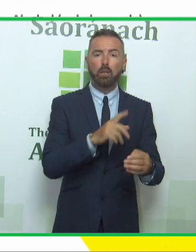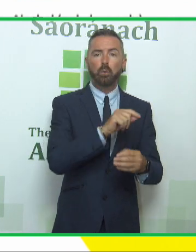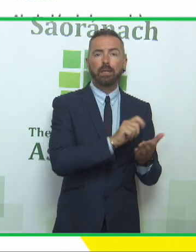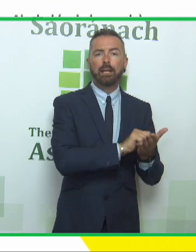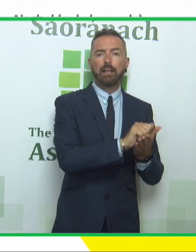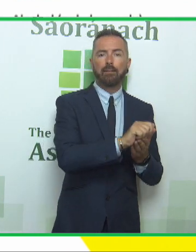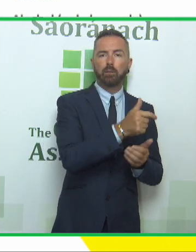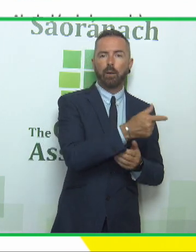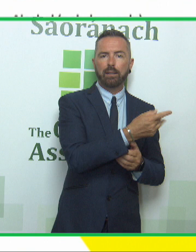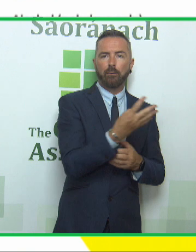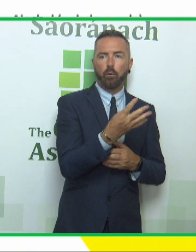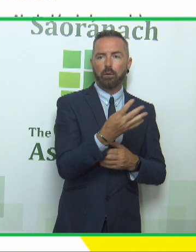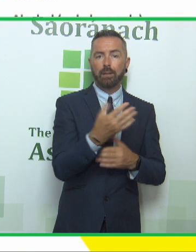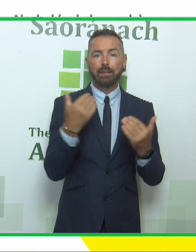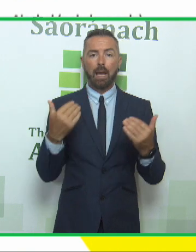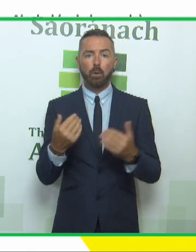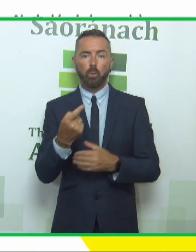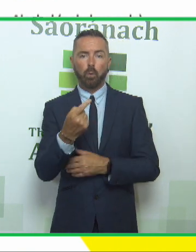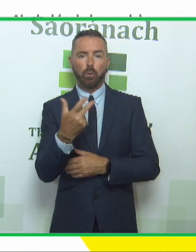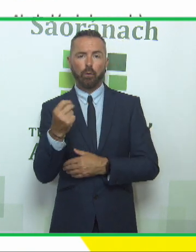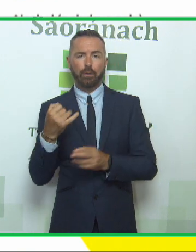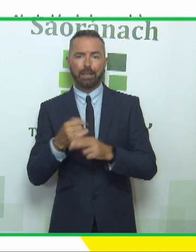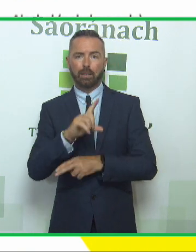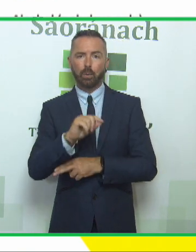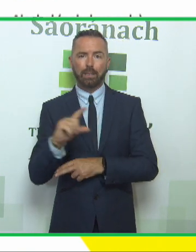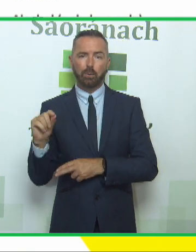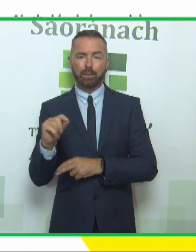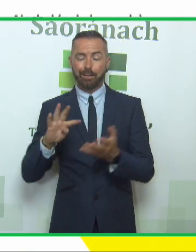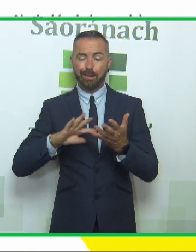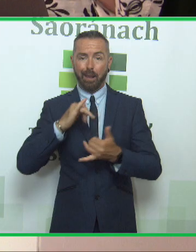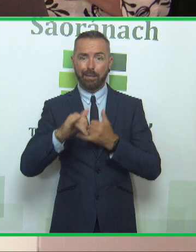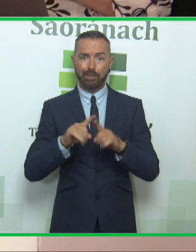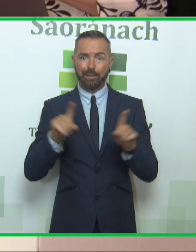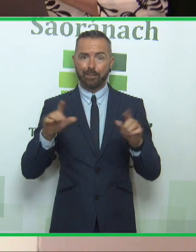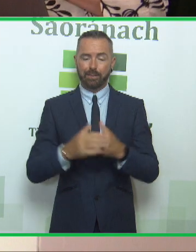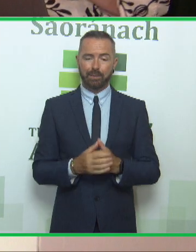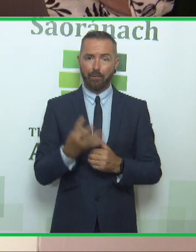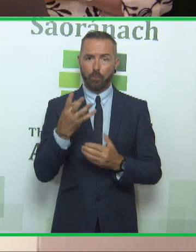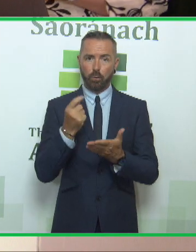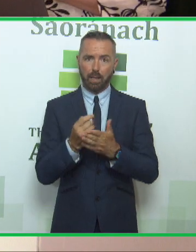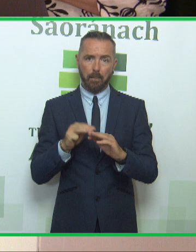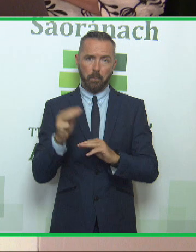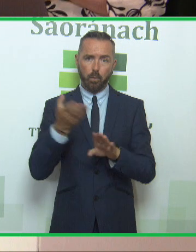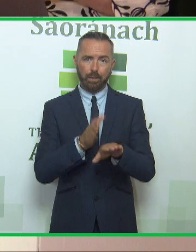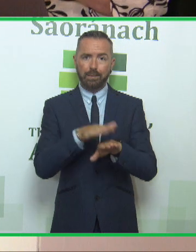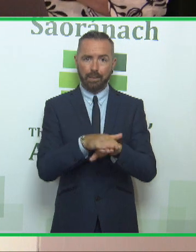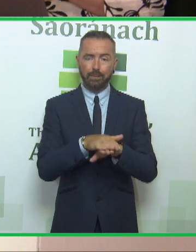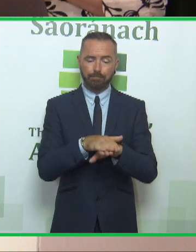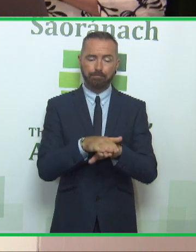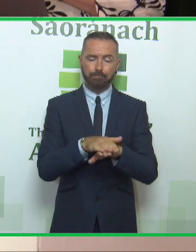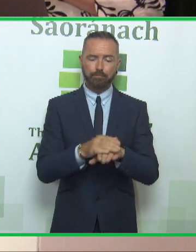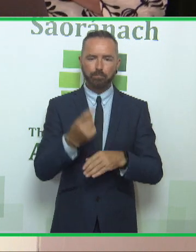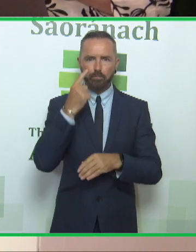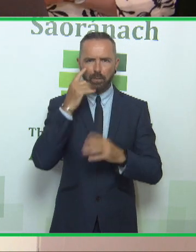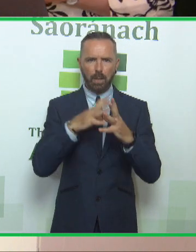2011 to 130 deaths in 2020. Now, I think in your other sessions that you've seen how cocaine use has